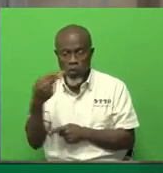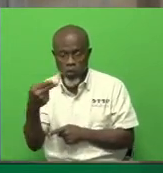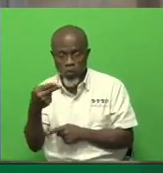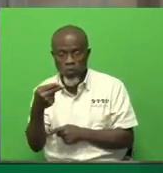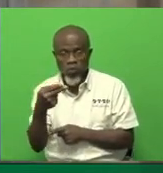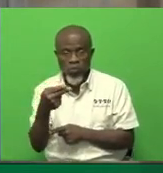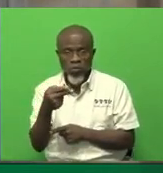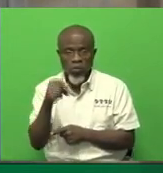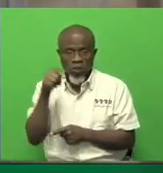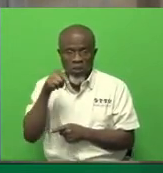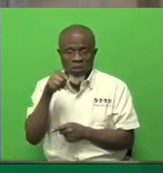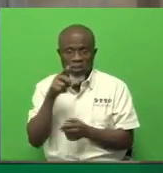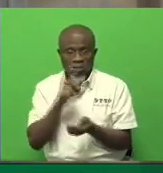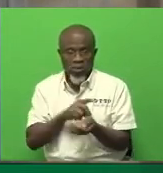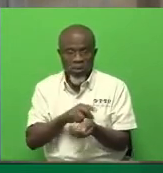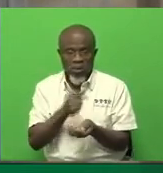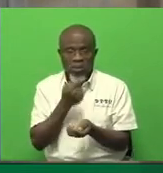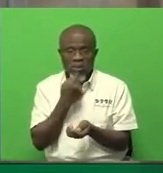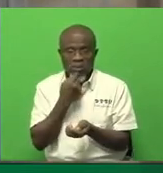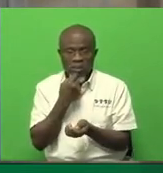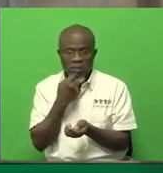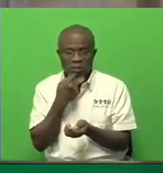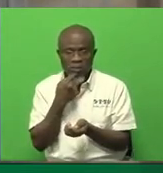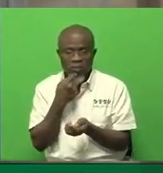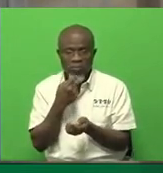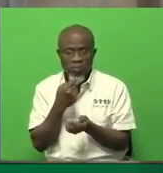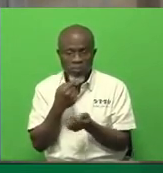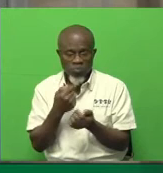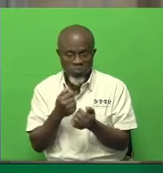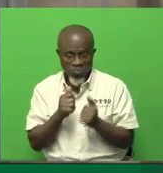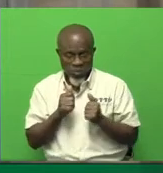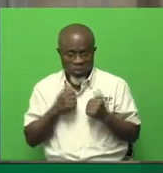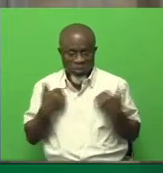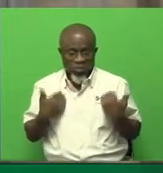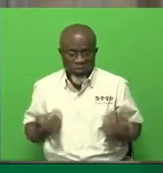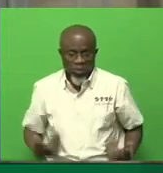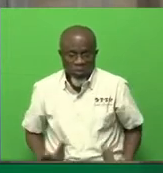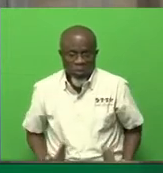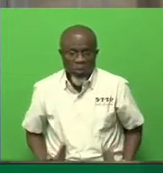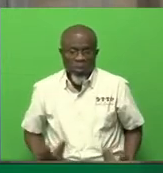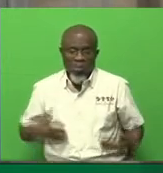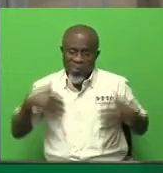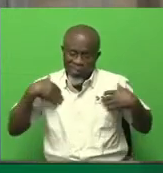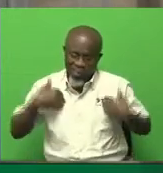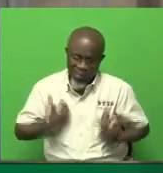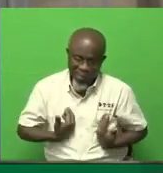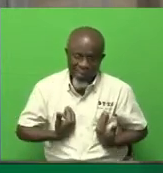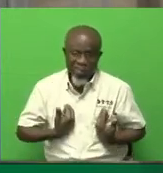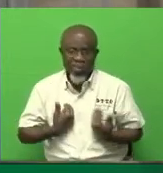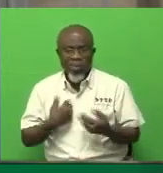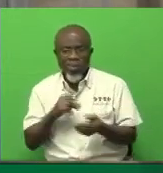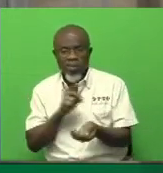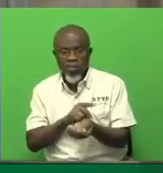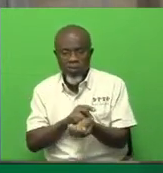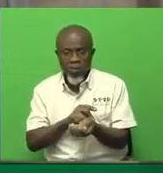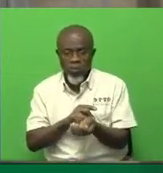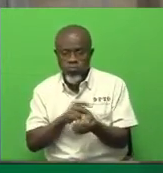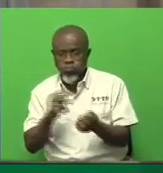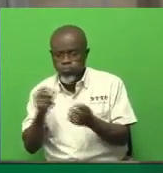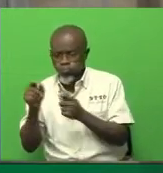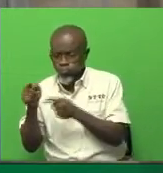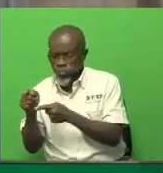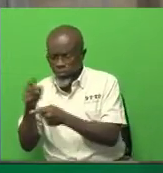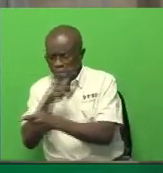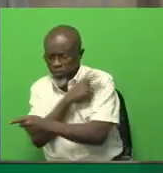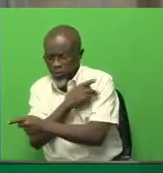complex this doctor spoke of physical emotional and mental exhaustion and a doctor-patient ratio of